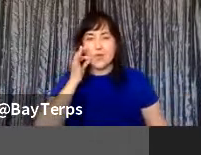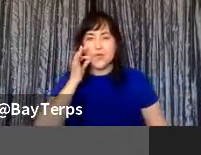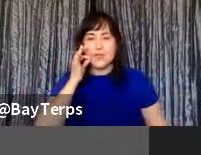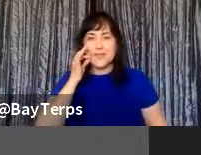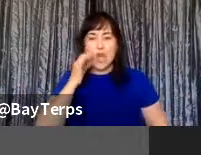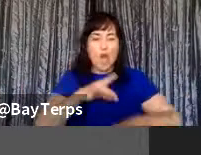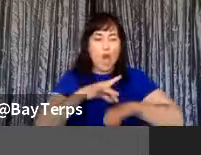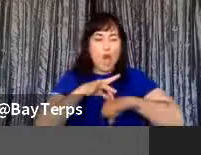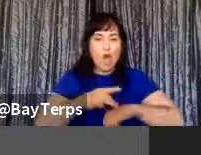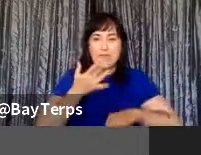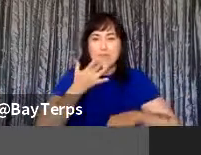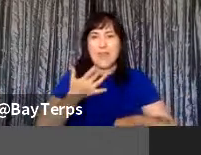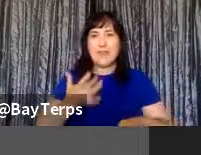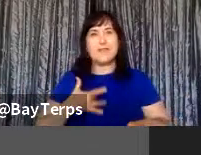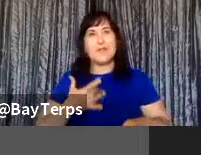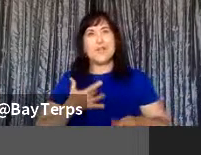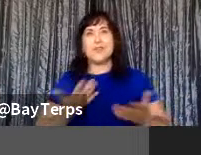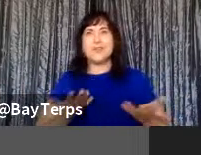notes, spicy,